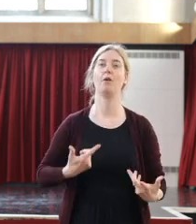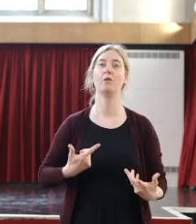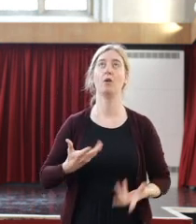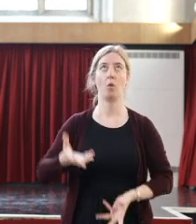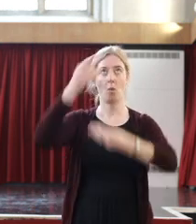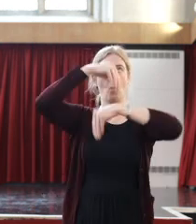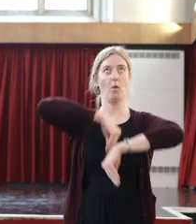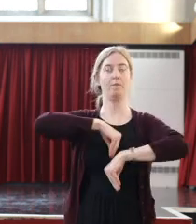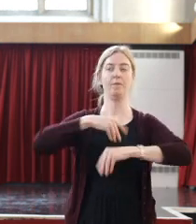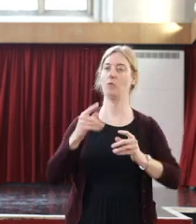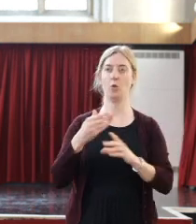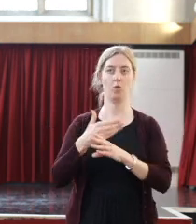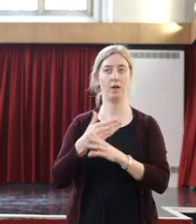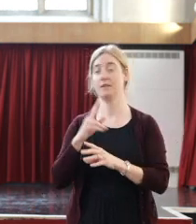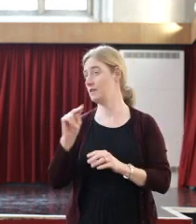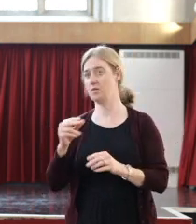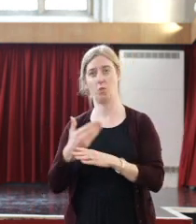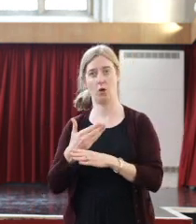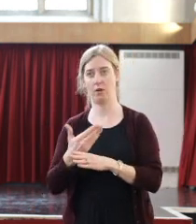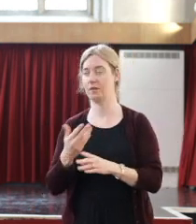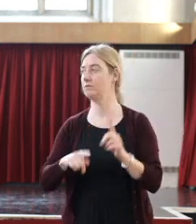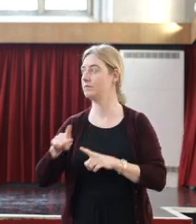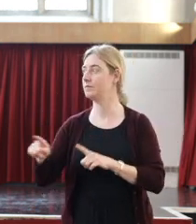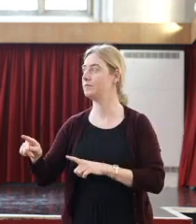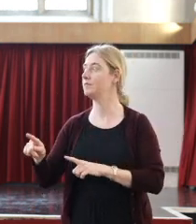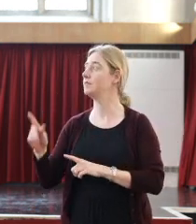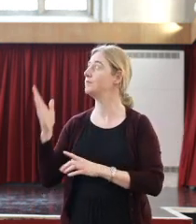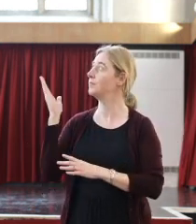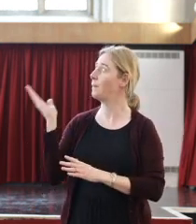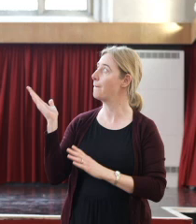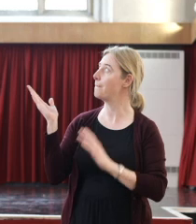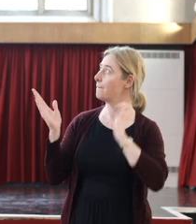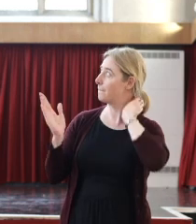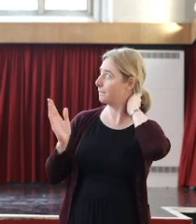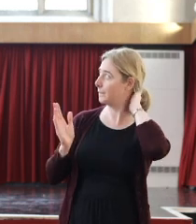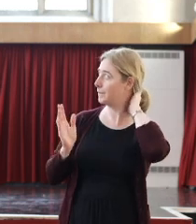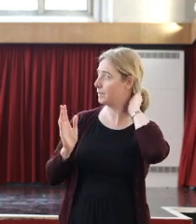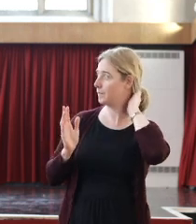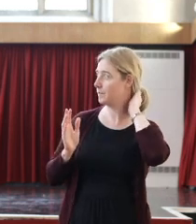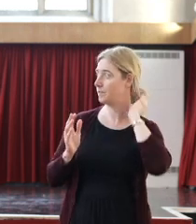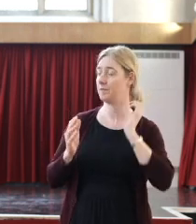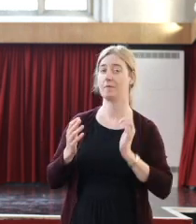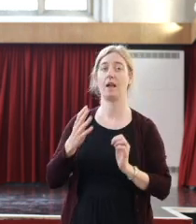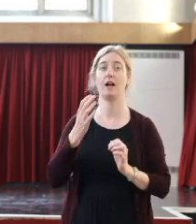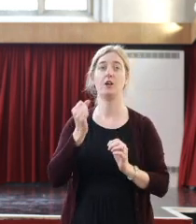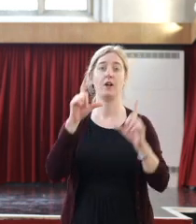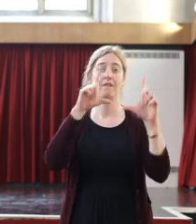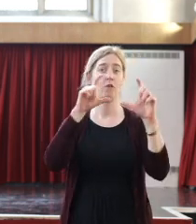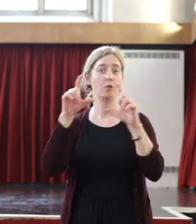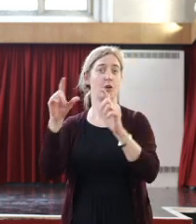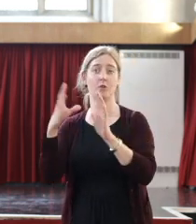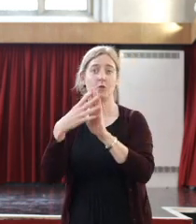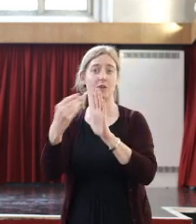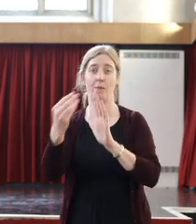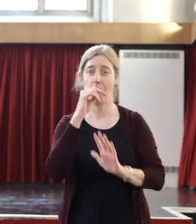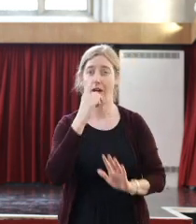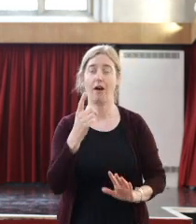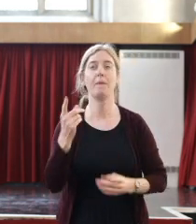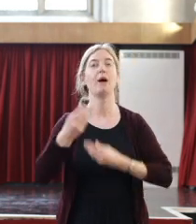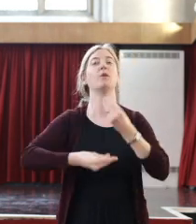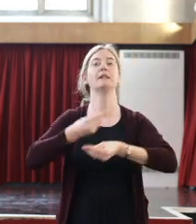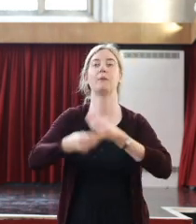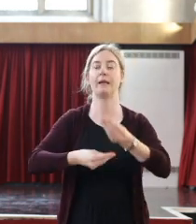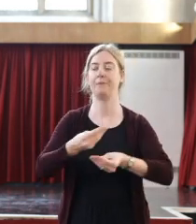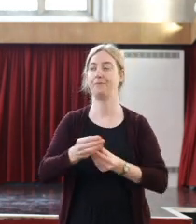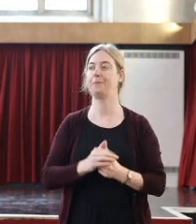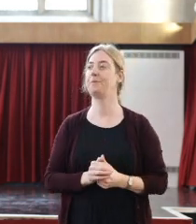quickly. My piece for this, I apologize, I haven't got any stills to show you, but my piece for this is